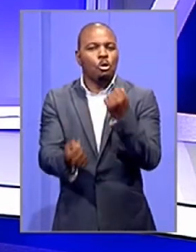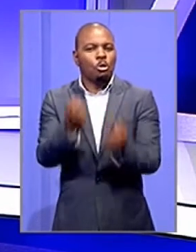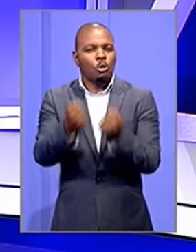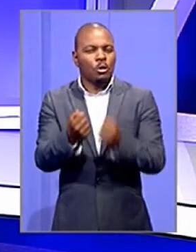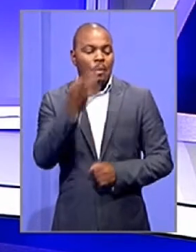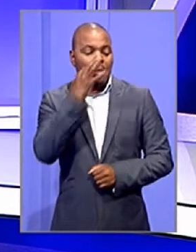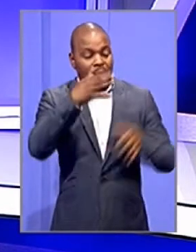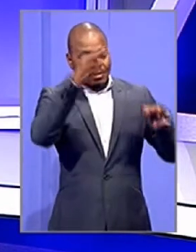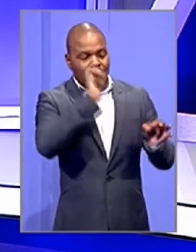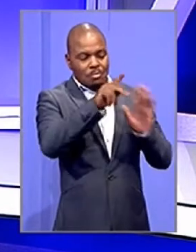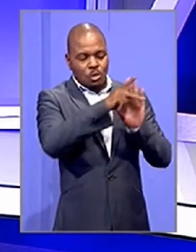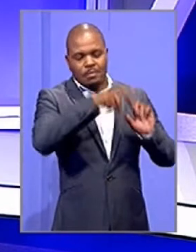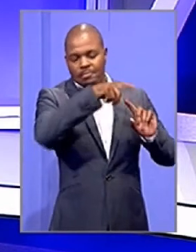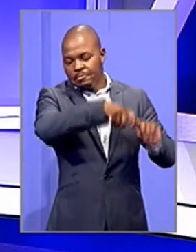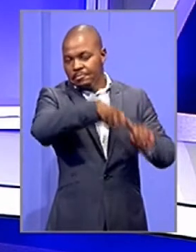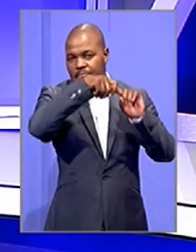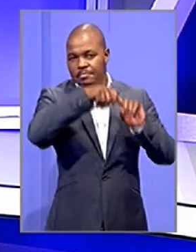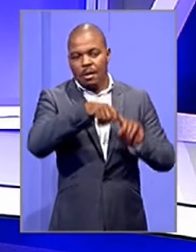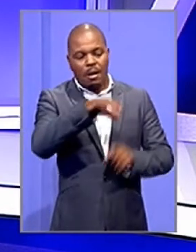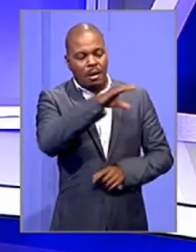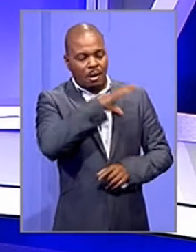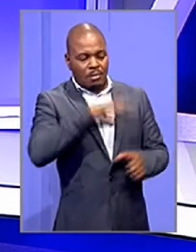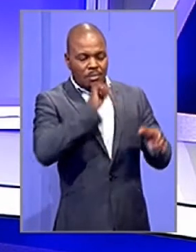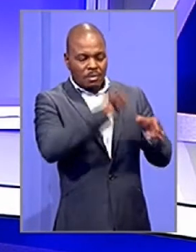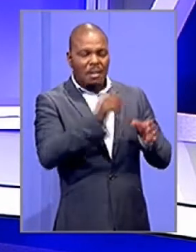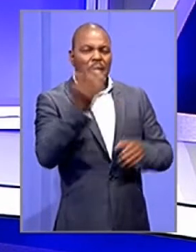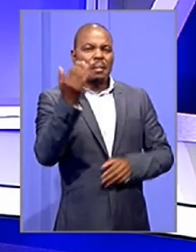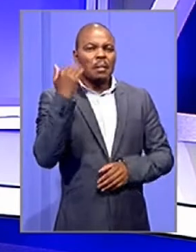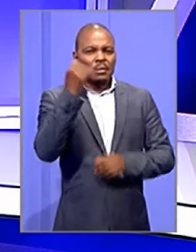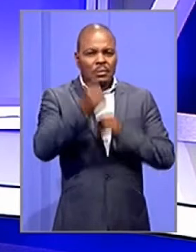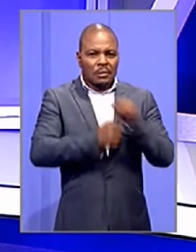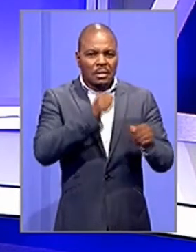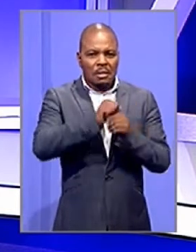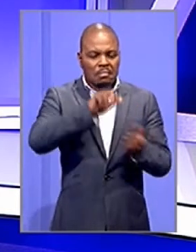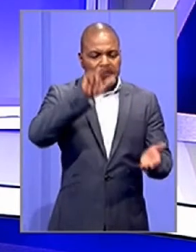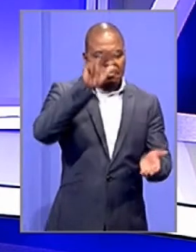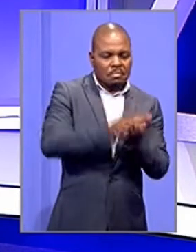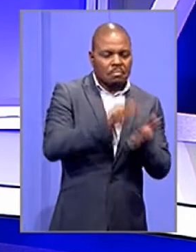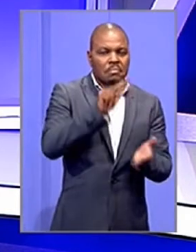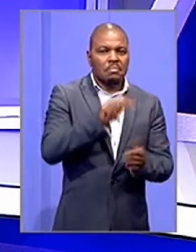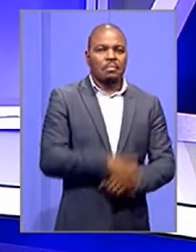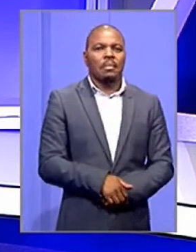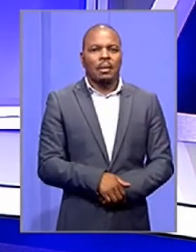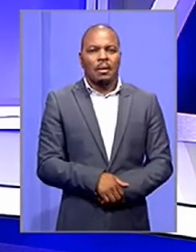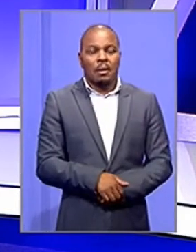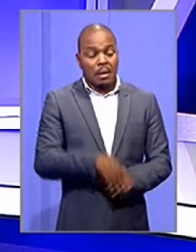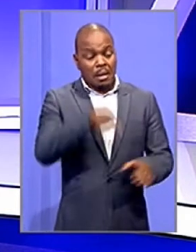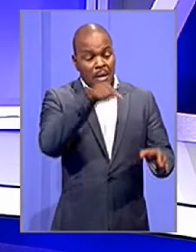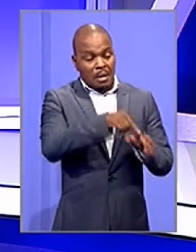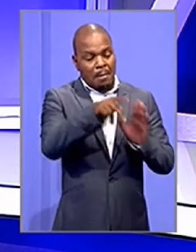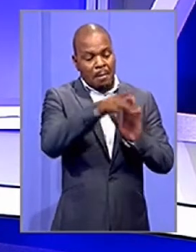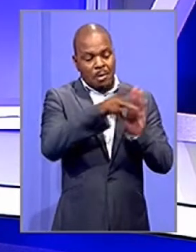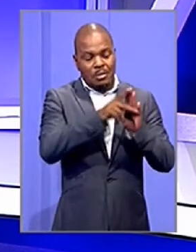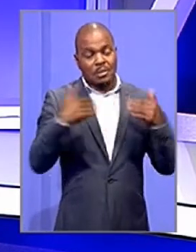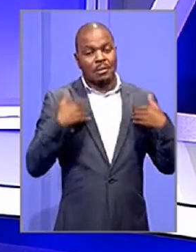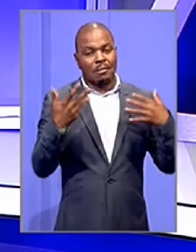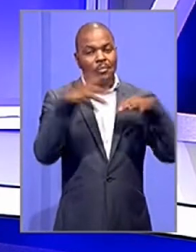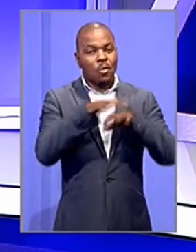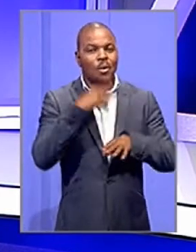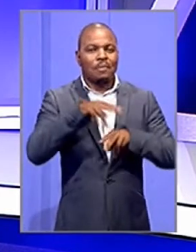emiša sephetho se. Khansele ya yunibesithi e fetišitše le go dumelela molao wo ngwagola wona o tla šoma ka kgwedi